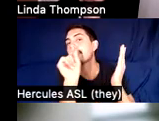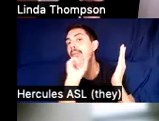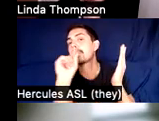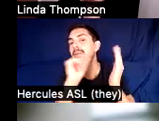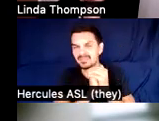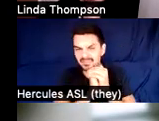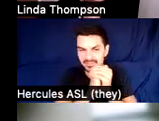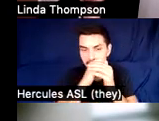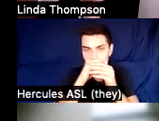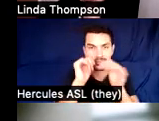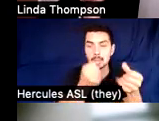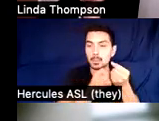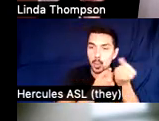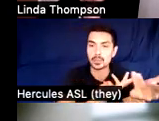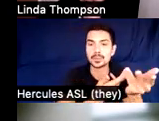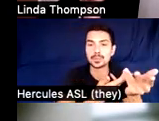that kind of